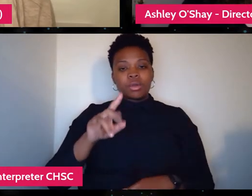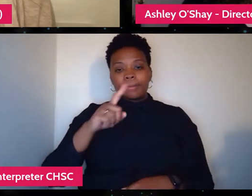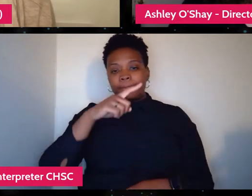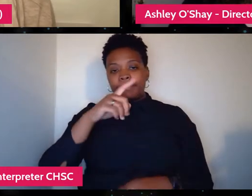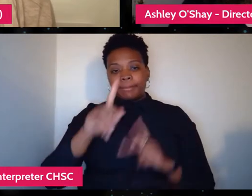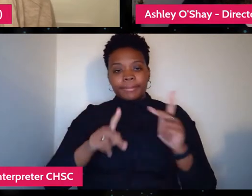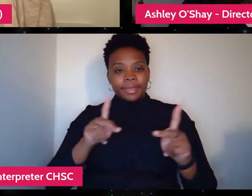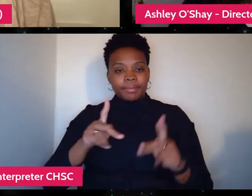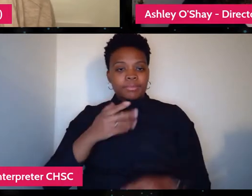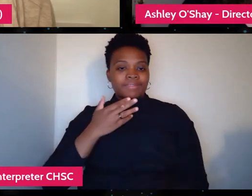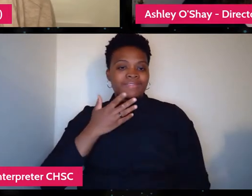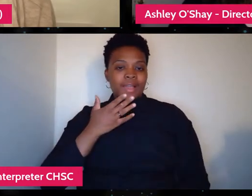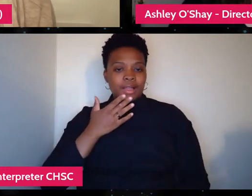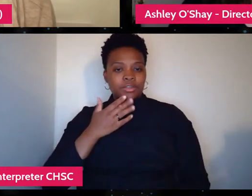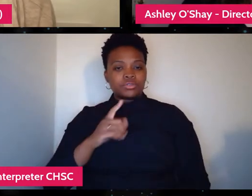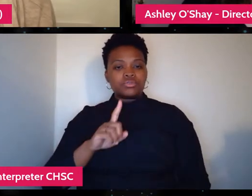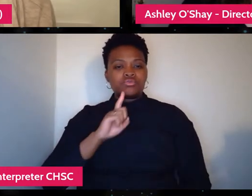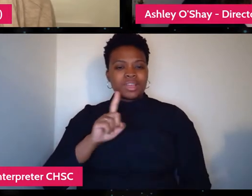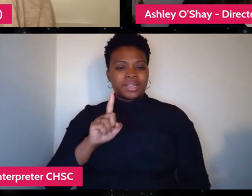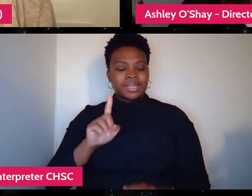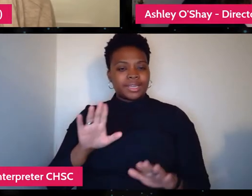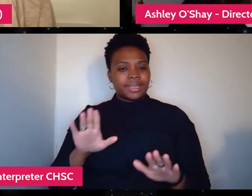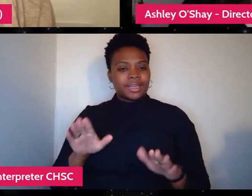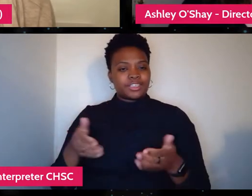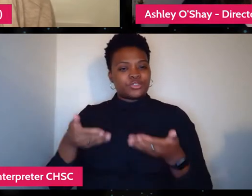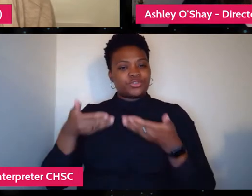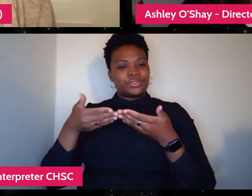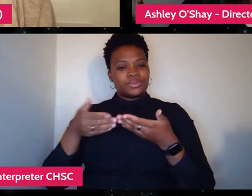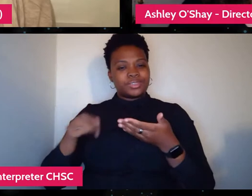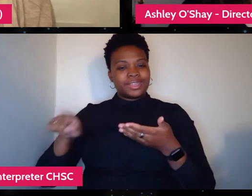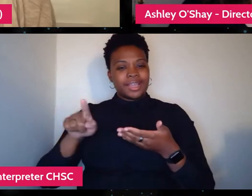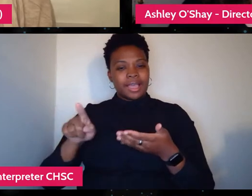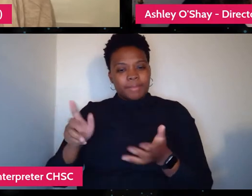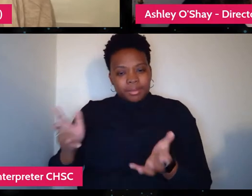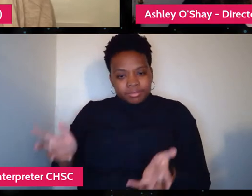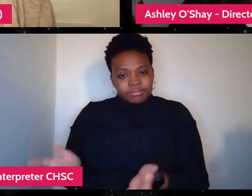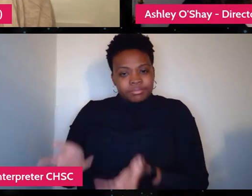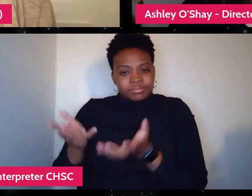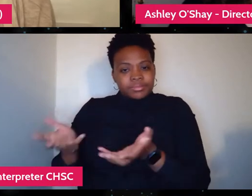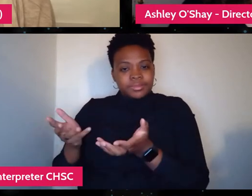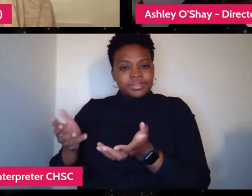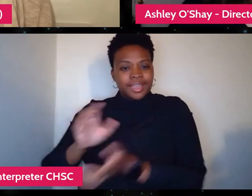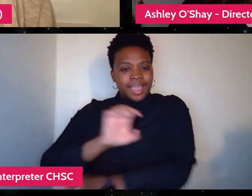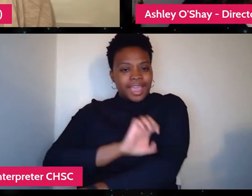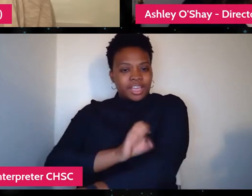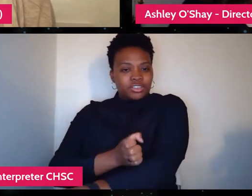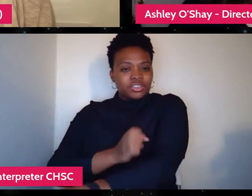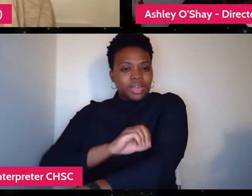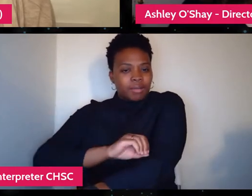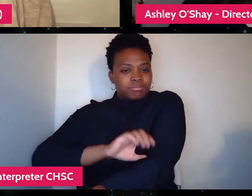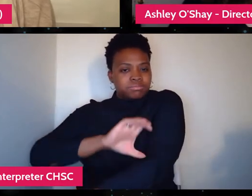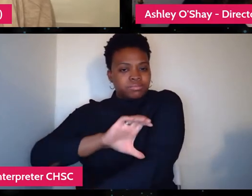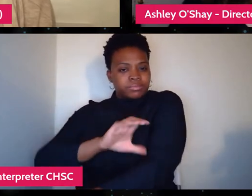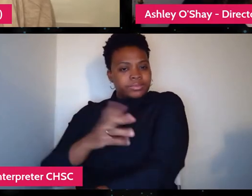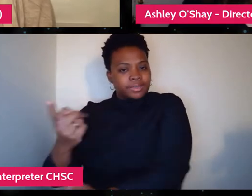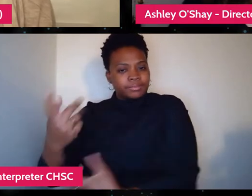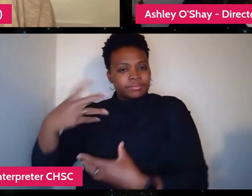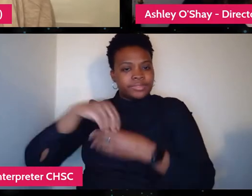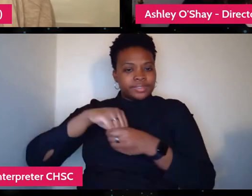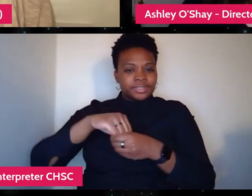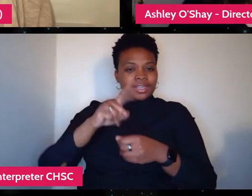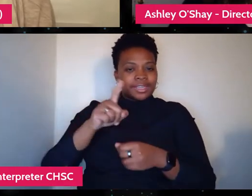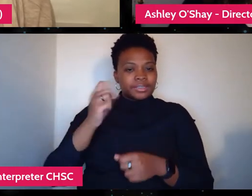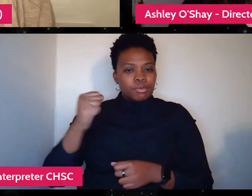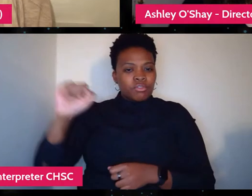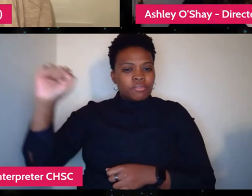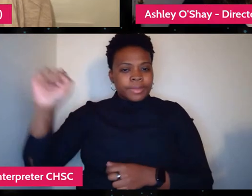really introduce them and energize them to want to get involved in this movement. I